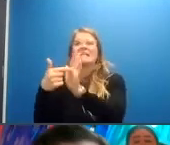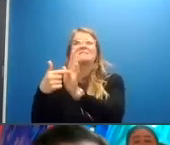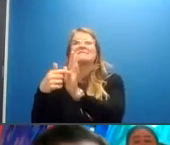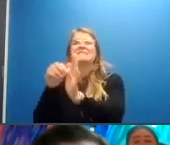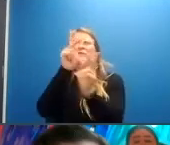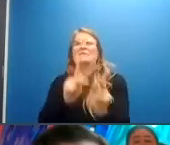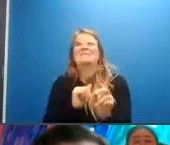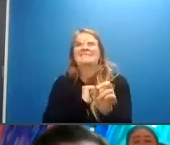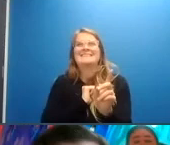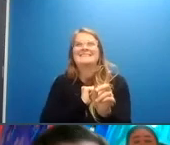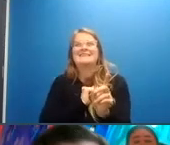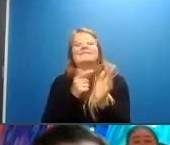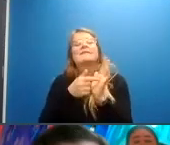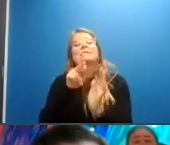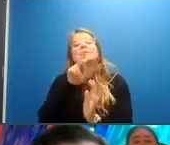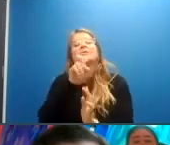about twisting your knee and